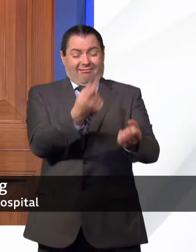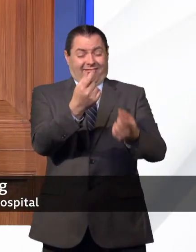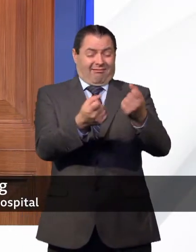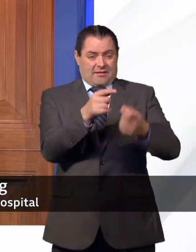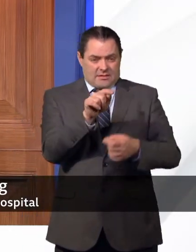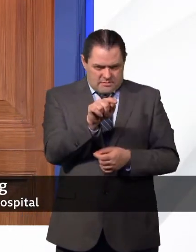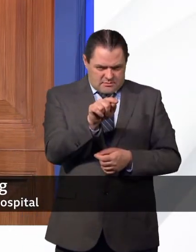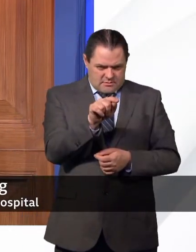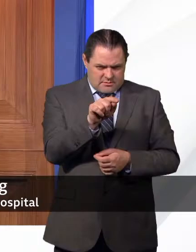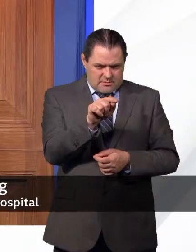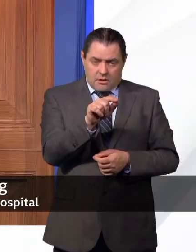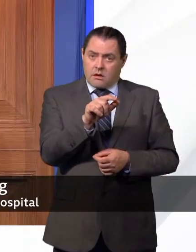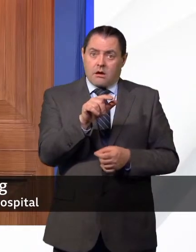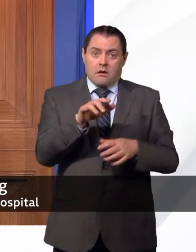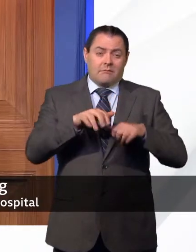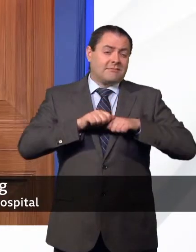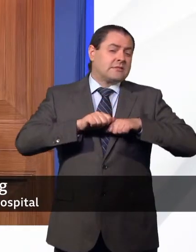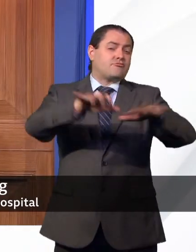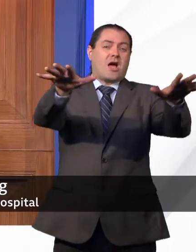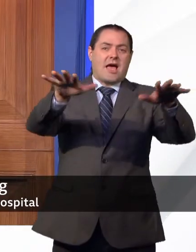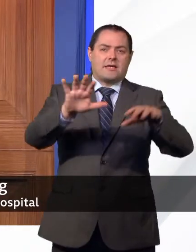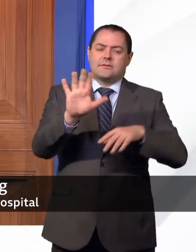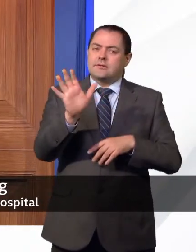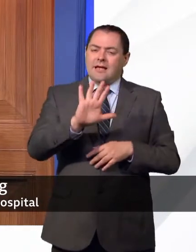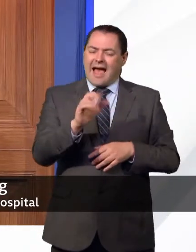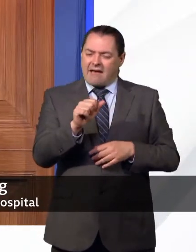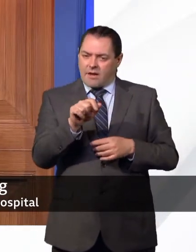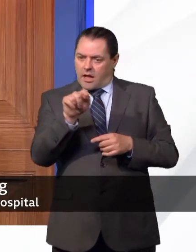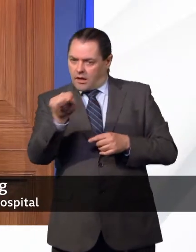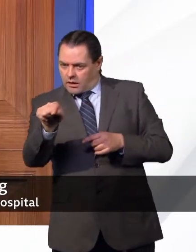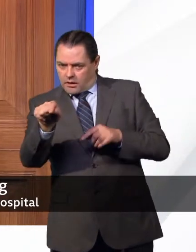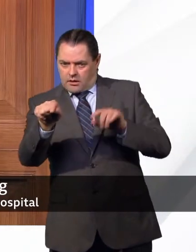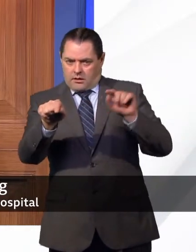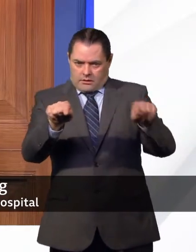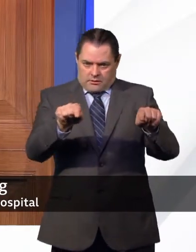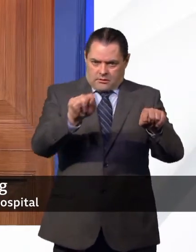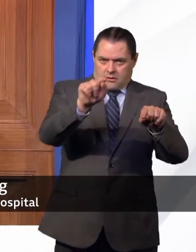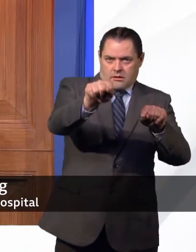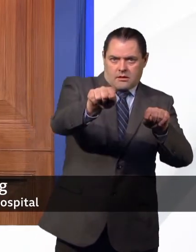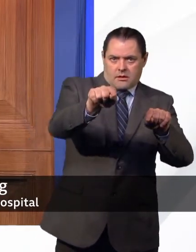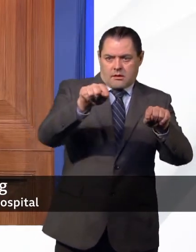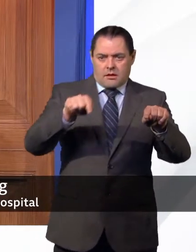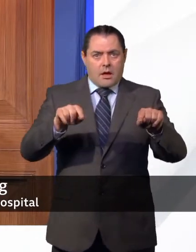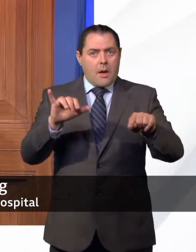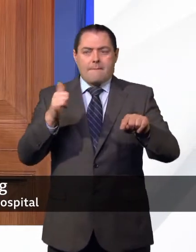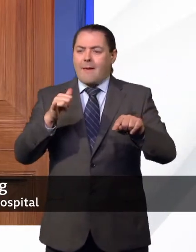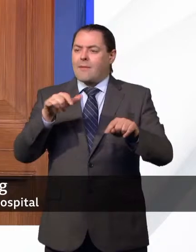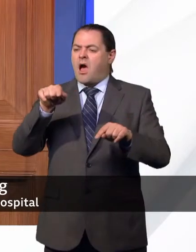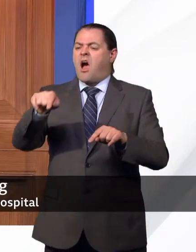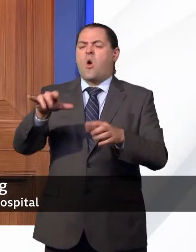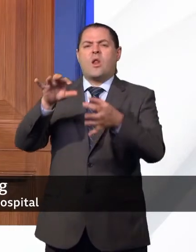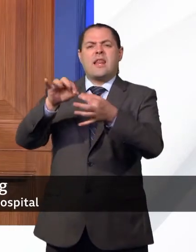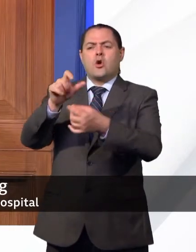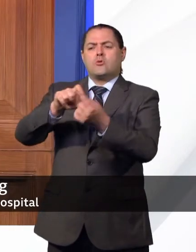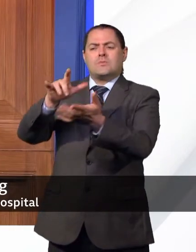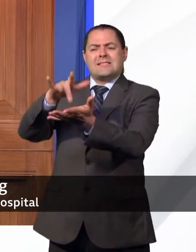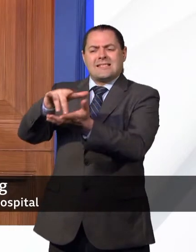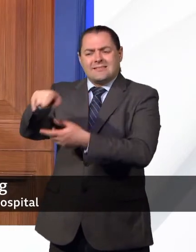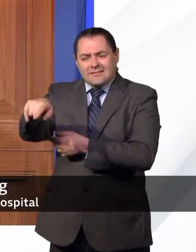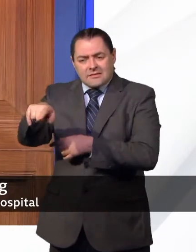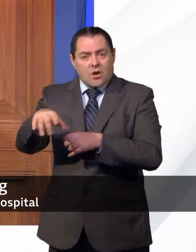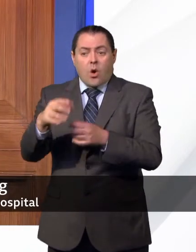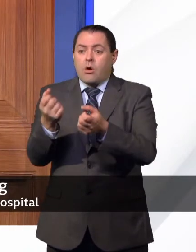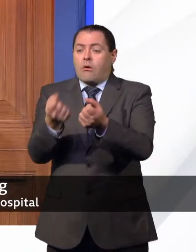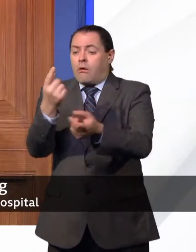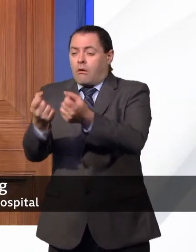call generalised transmission, that you can still see focal points of outbreaks, whether it be a community community centre, whether it be a school or a